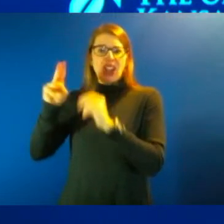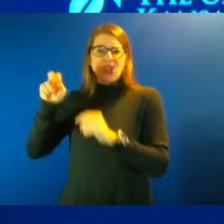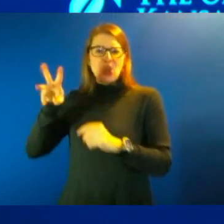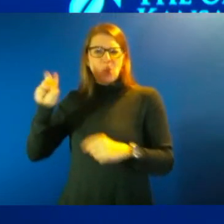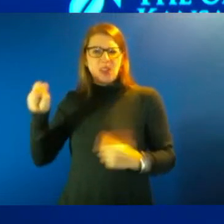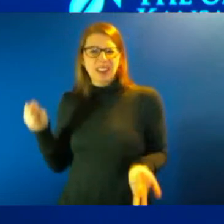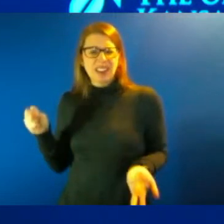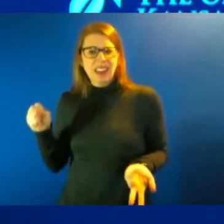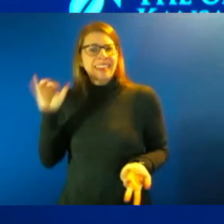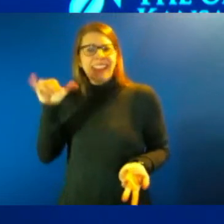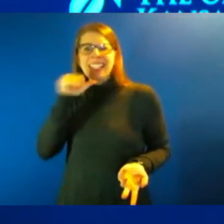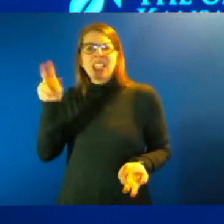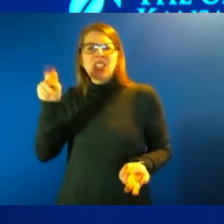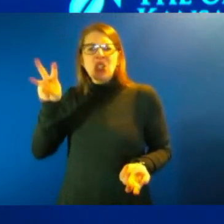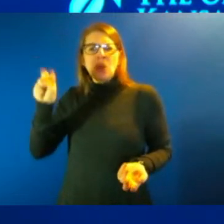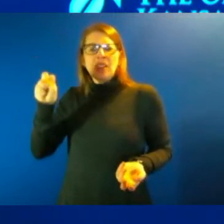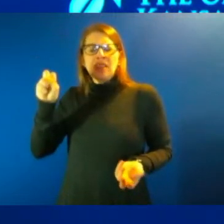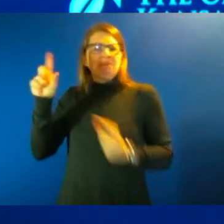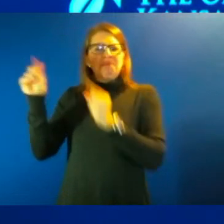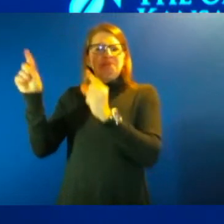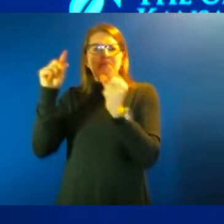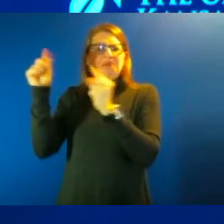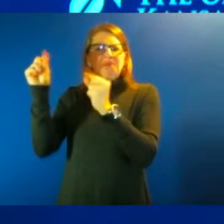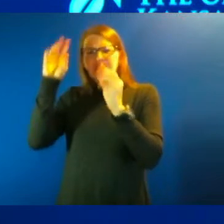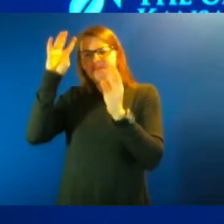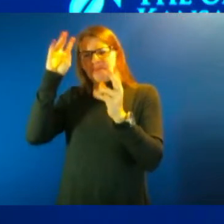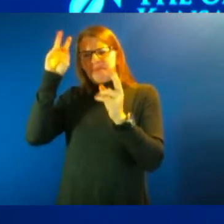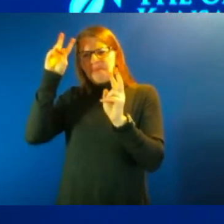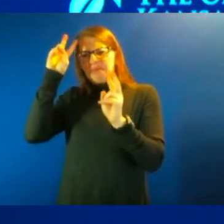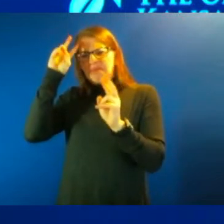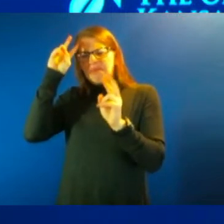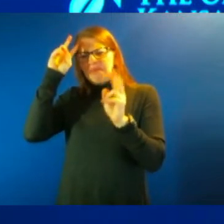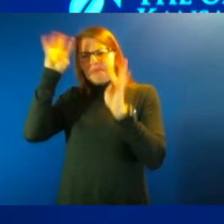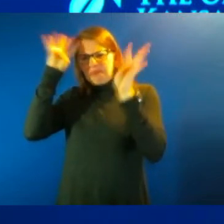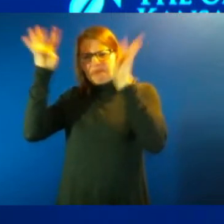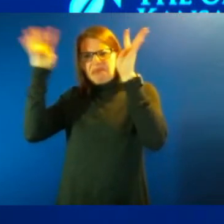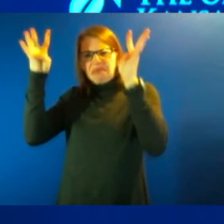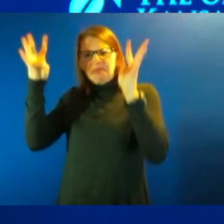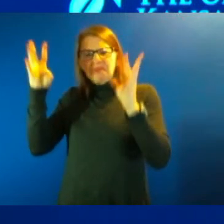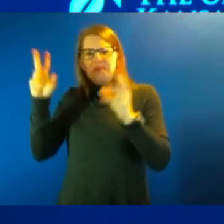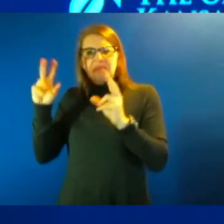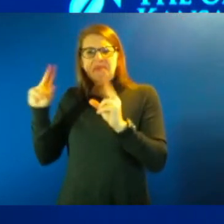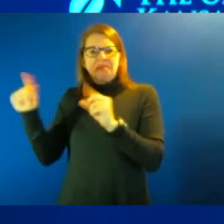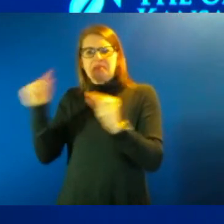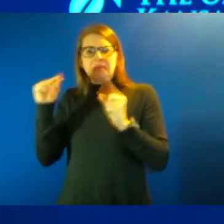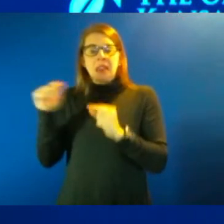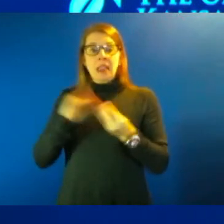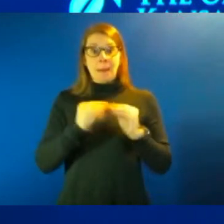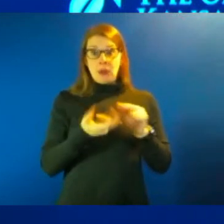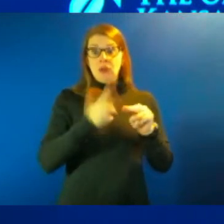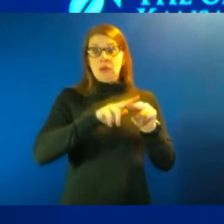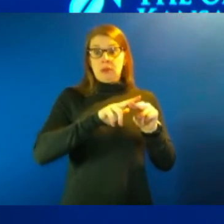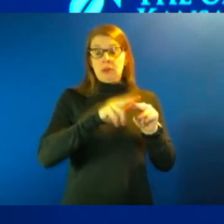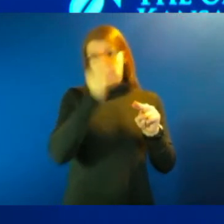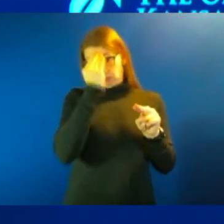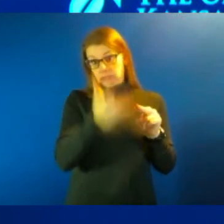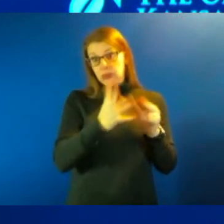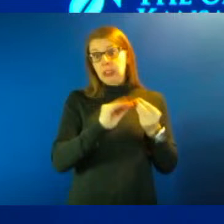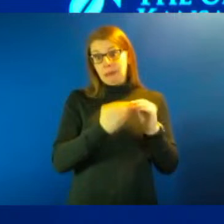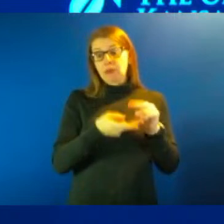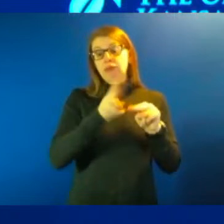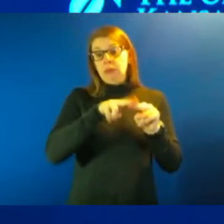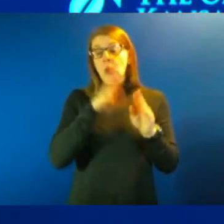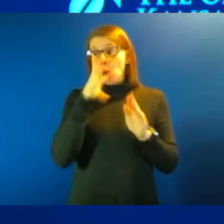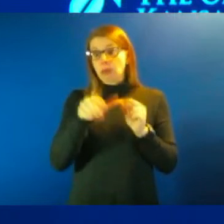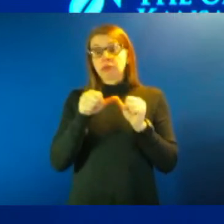not news. That's just internet rumors. So at the end of the day, the answer to this is numbers are going up. They're going to keep going up, and we have to confront